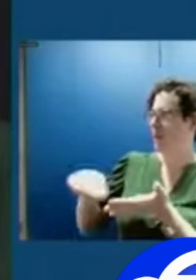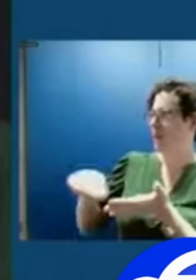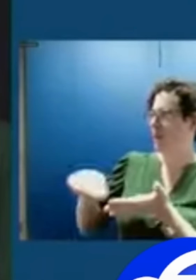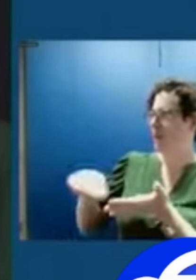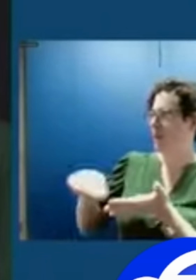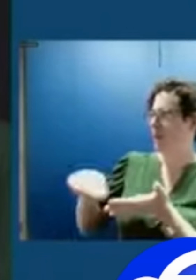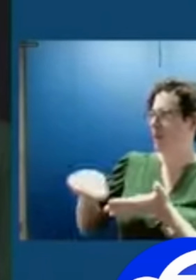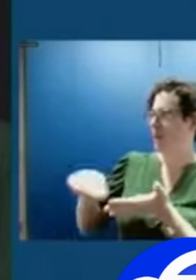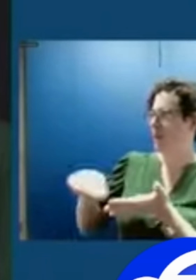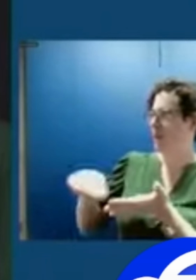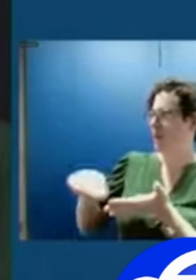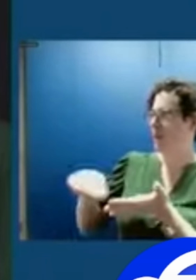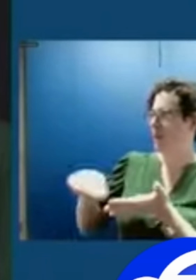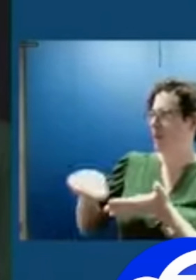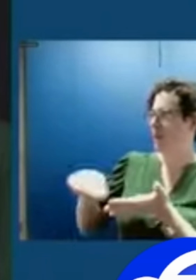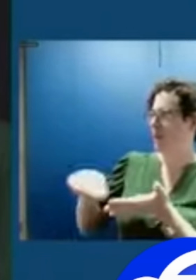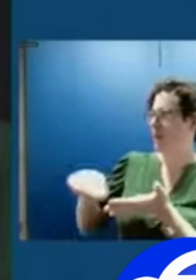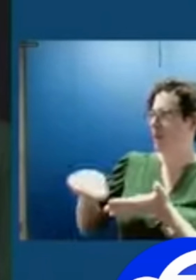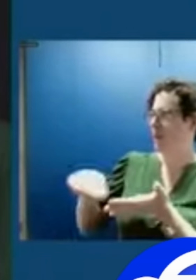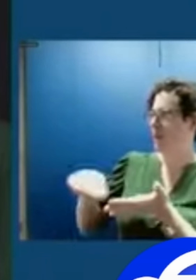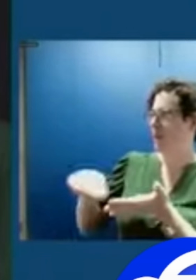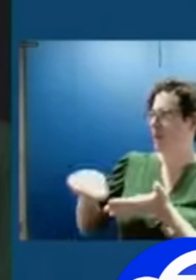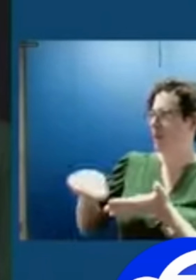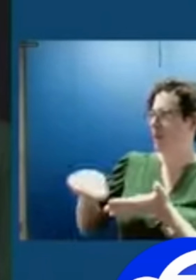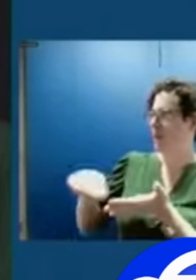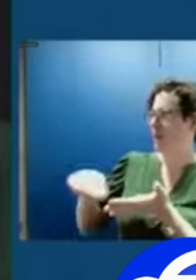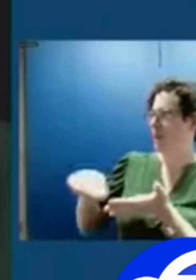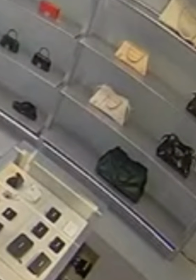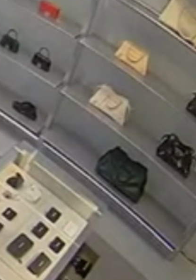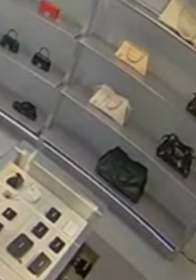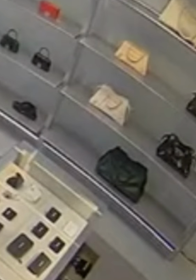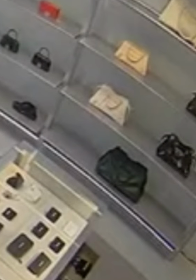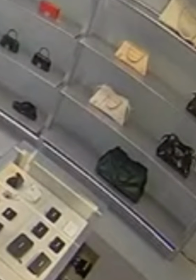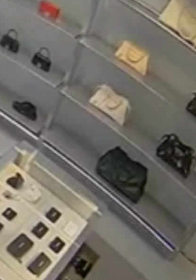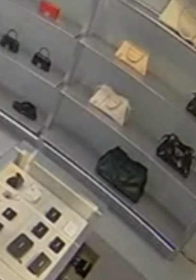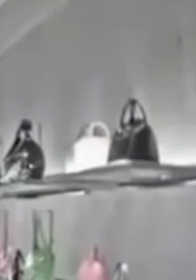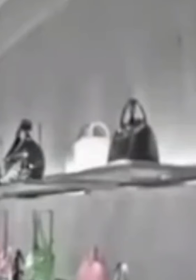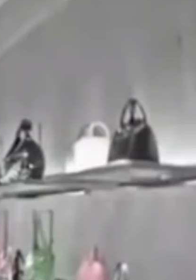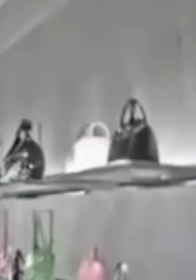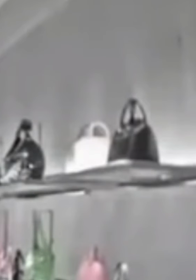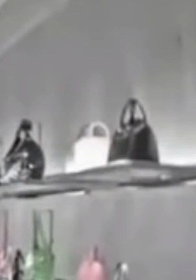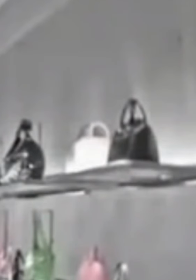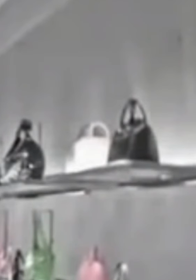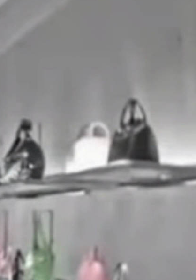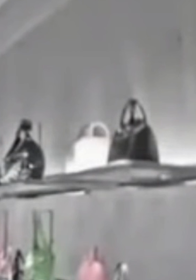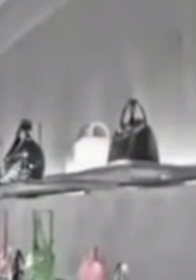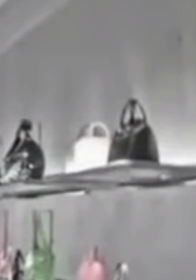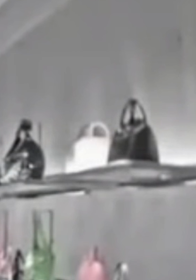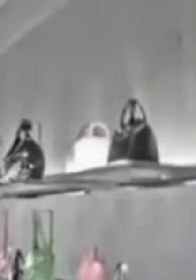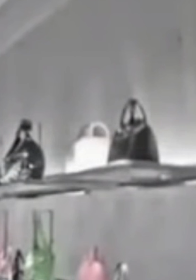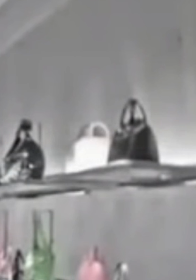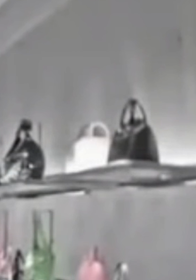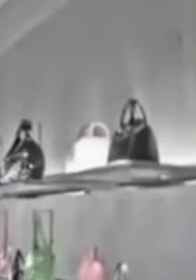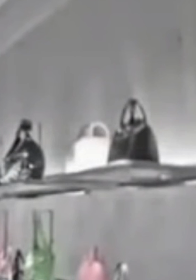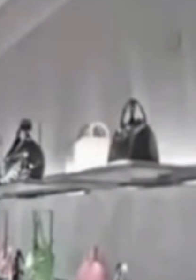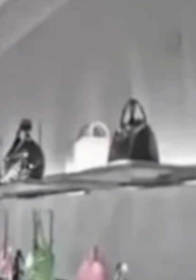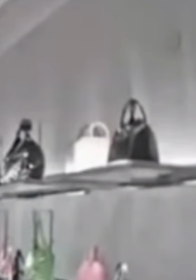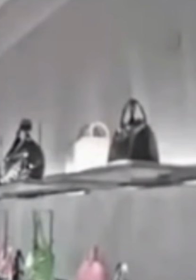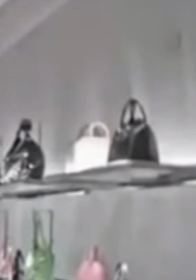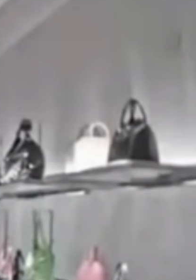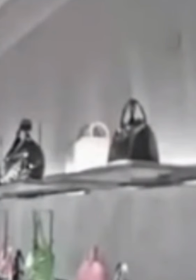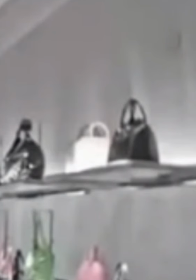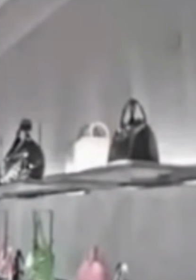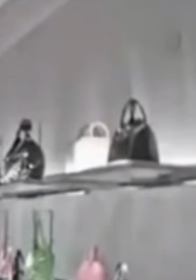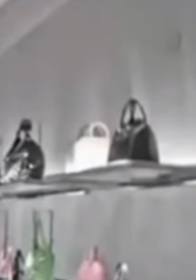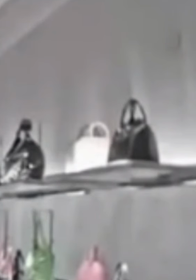Wow, you see it in here for yourself, man. They're going to be making changes to retail. So if you harm a